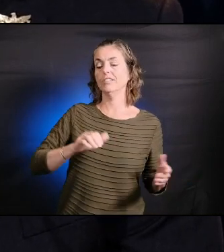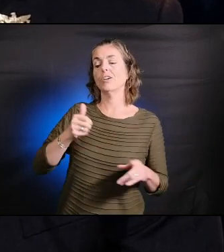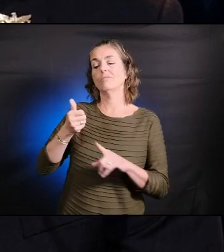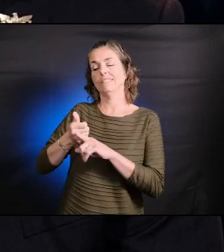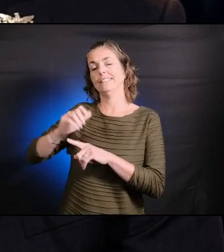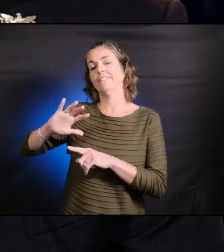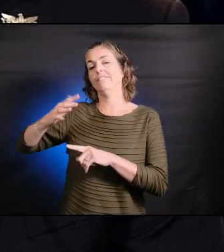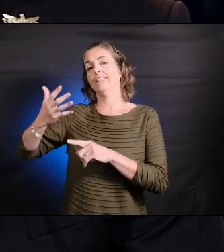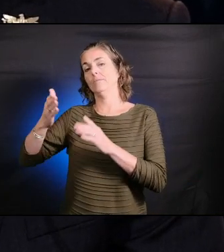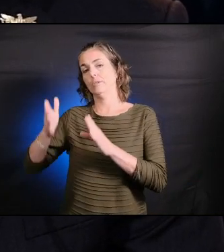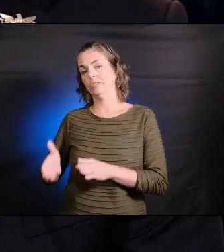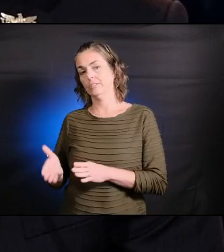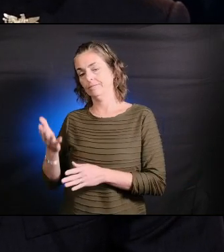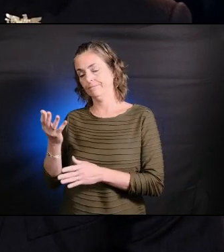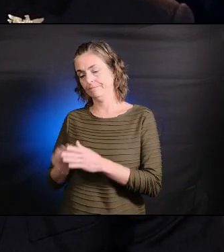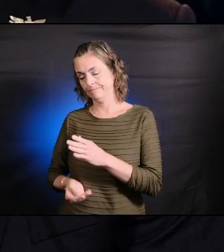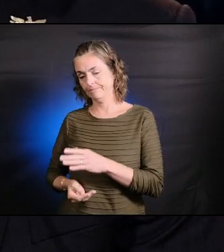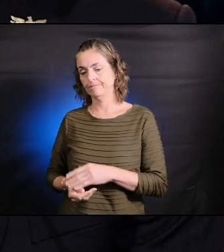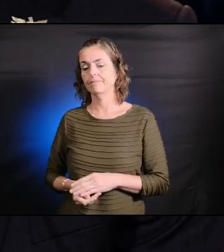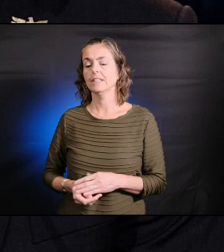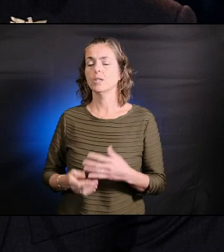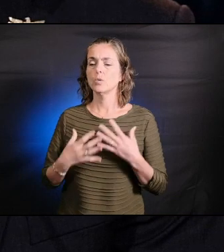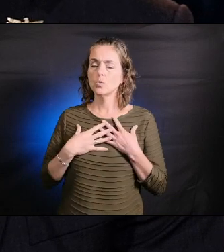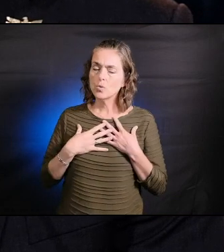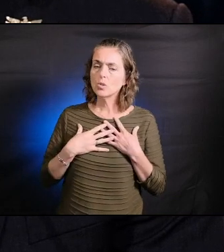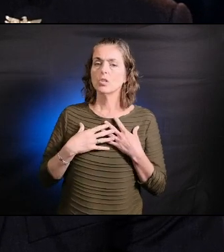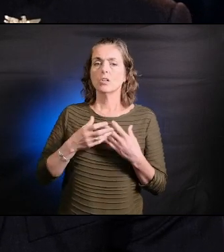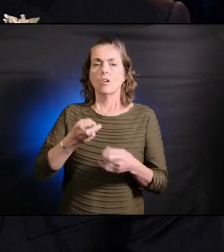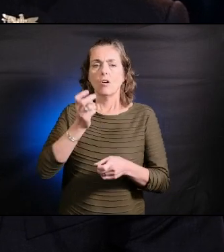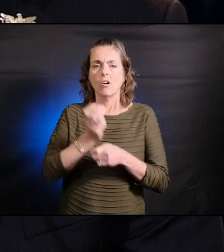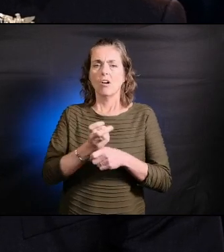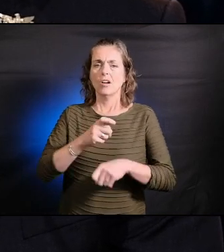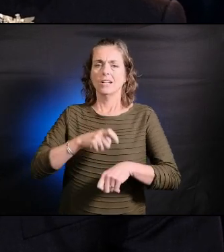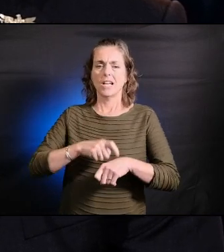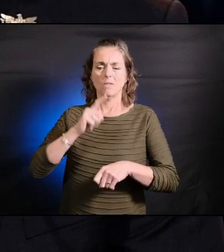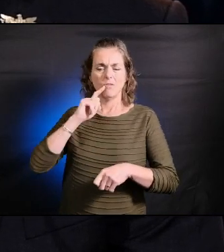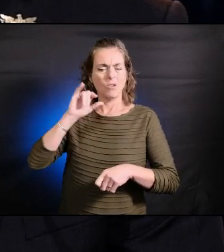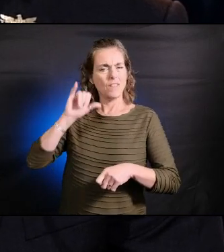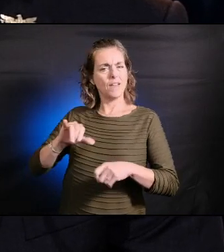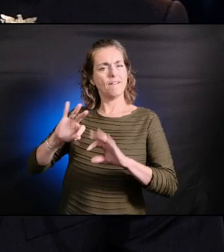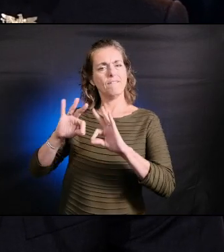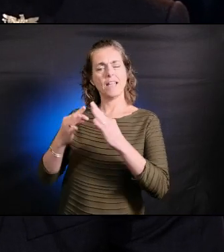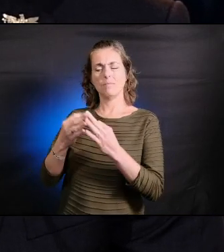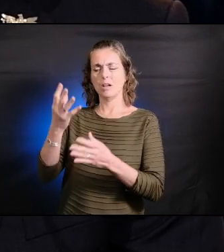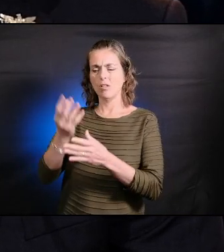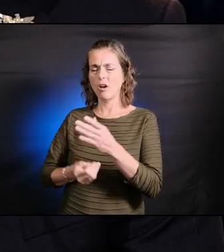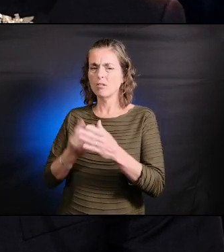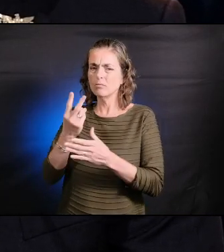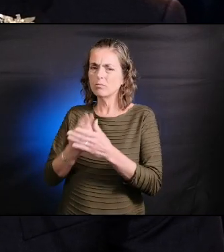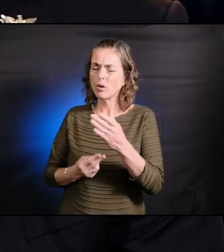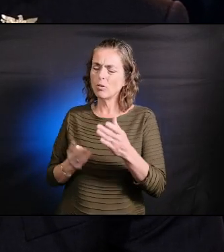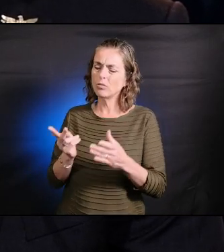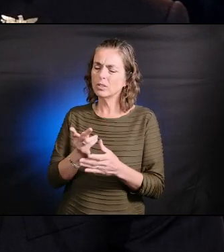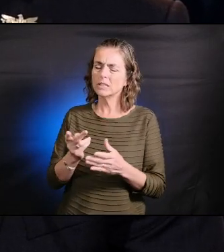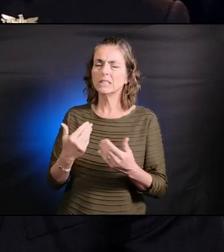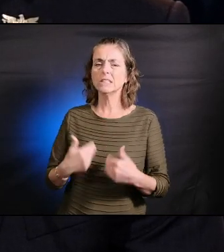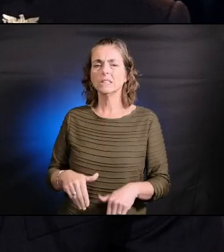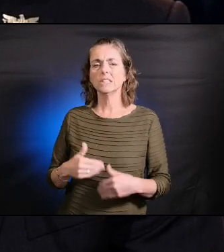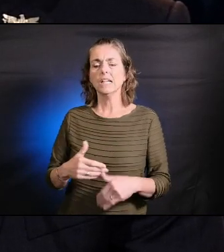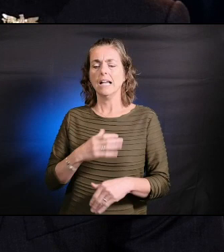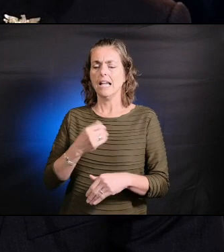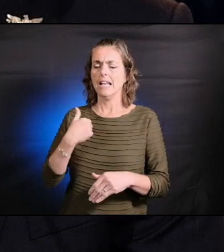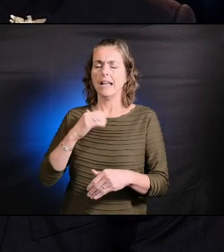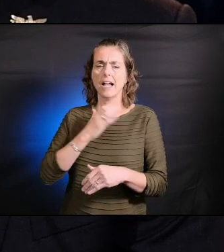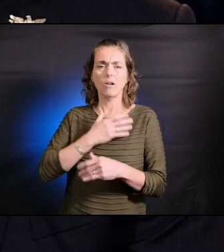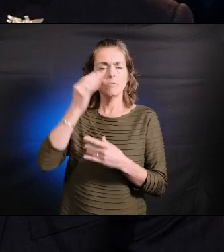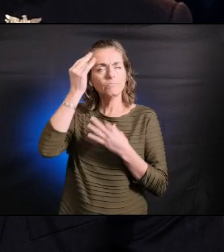island. This is an incredibly trying time for that family, and our thoughts and prayers continue to go